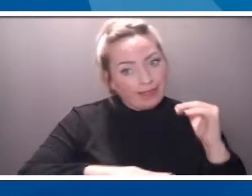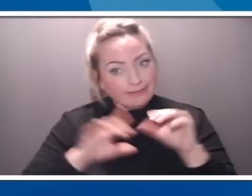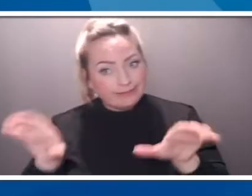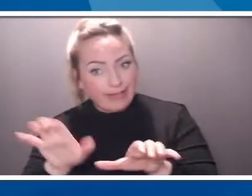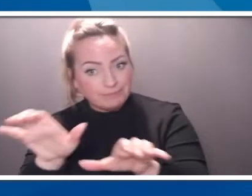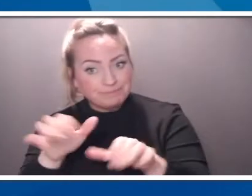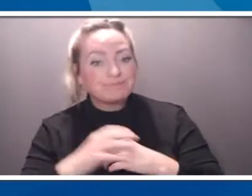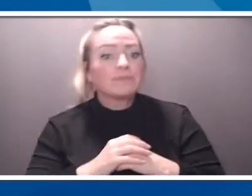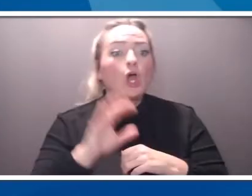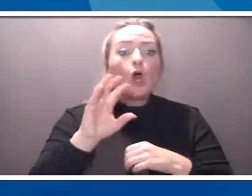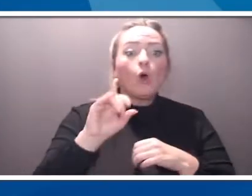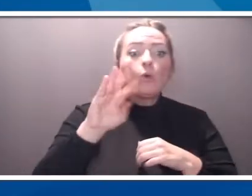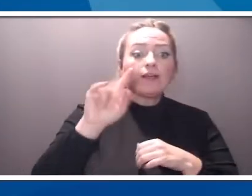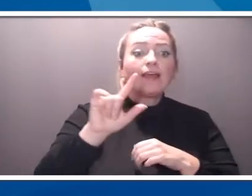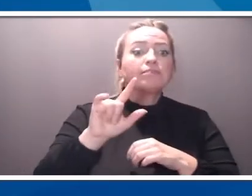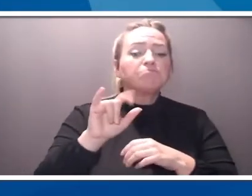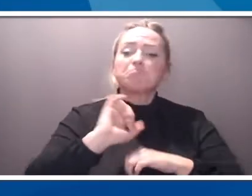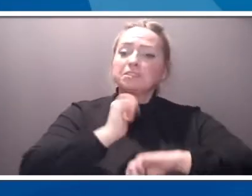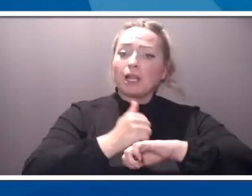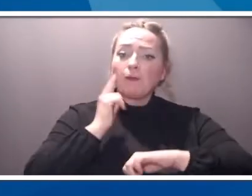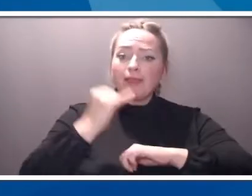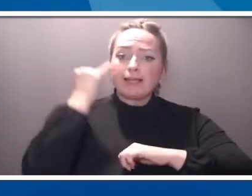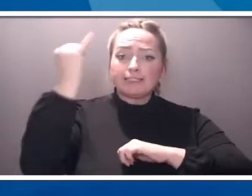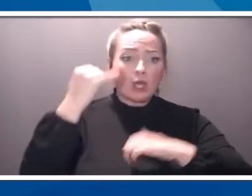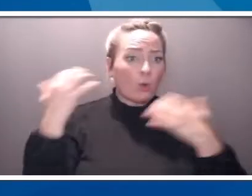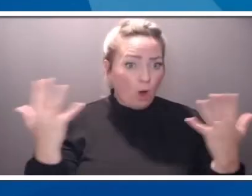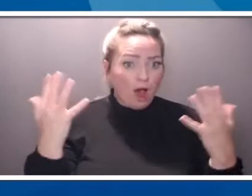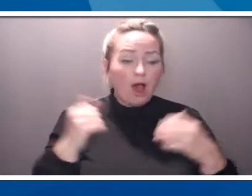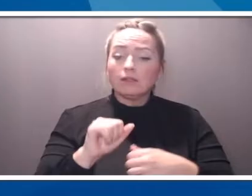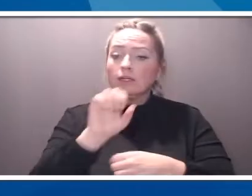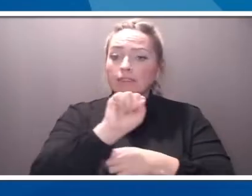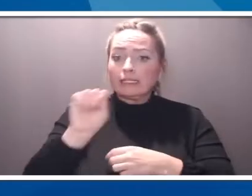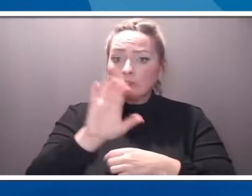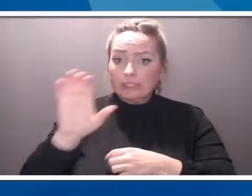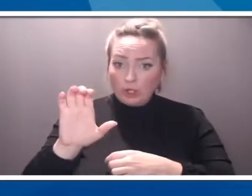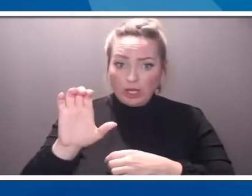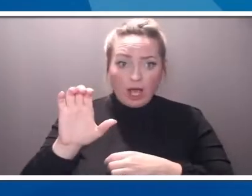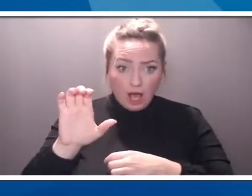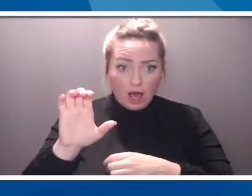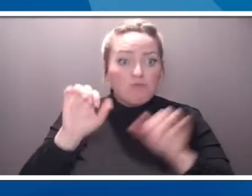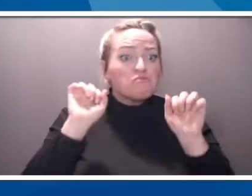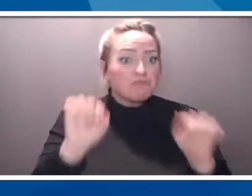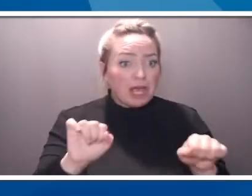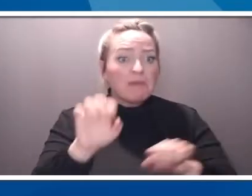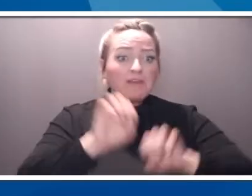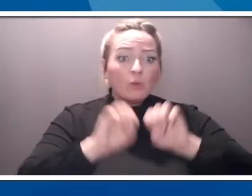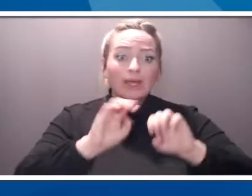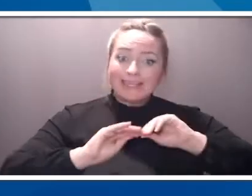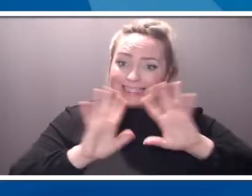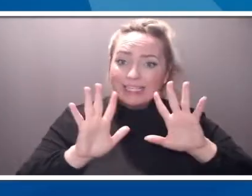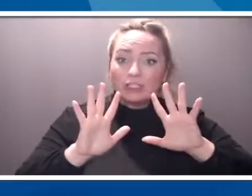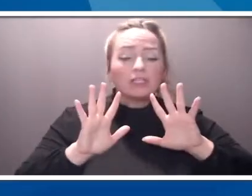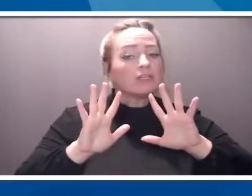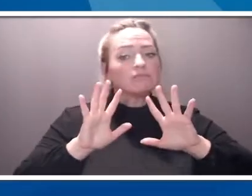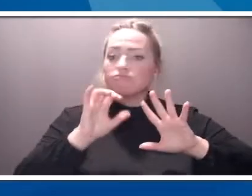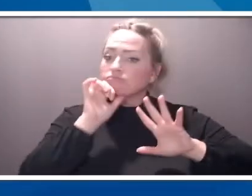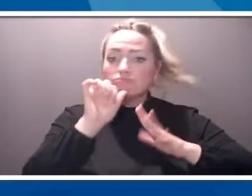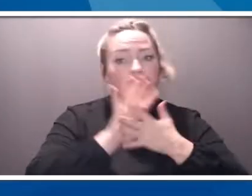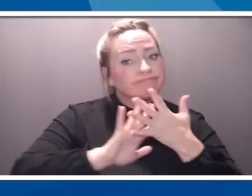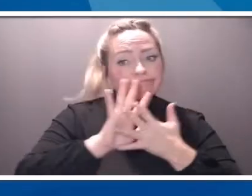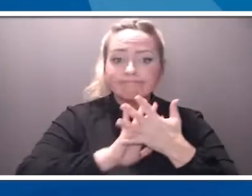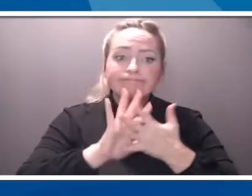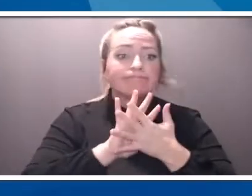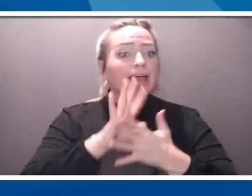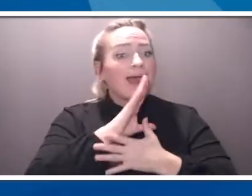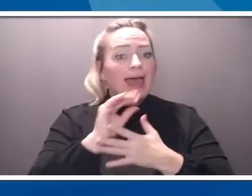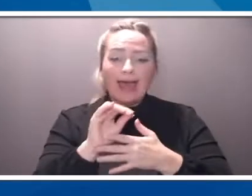done. Now, WCAG is built on the idea that the success criteria can be evaluated